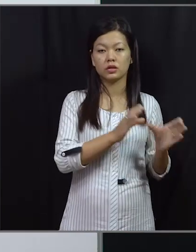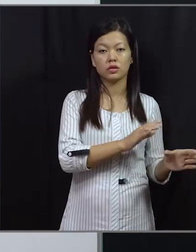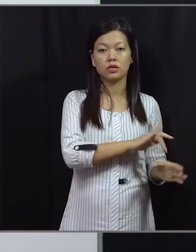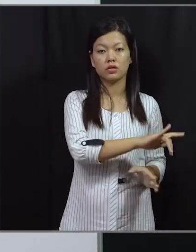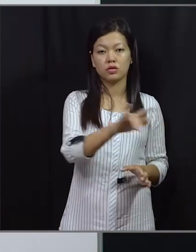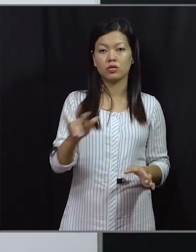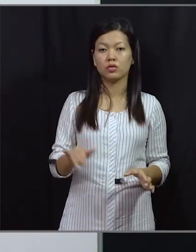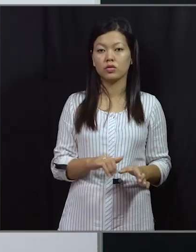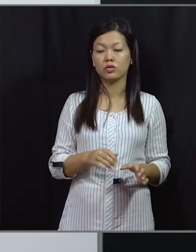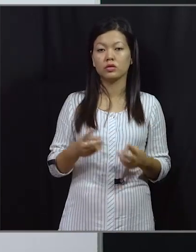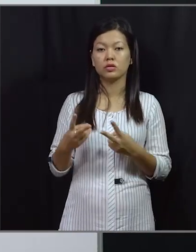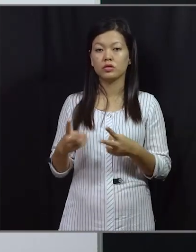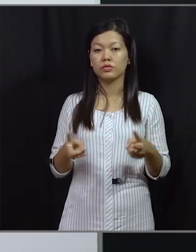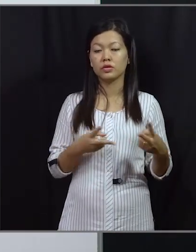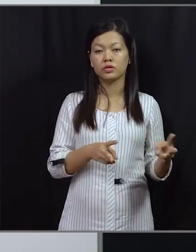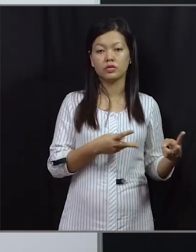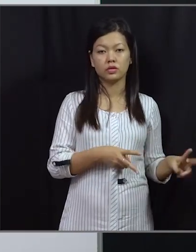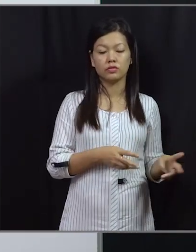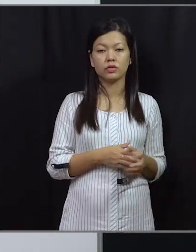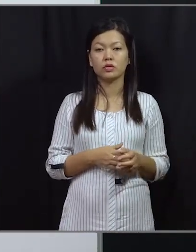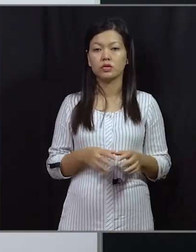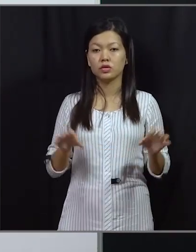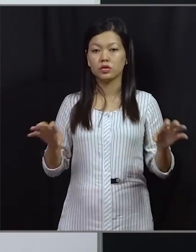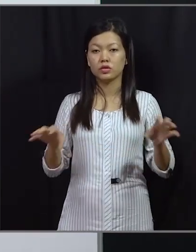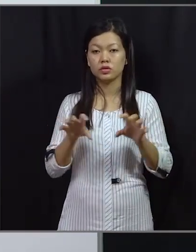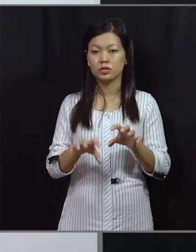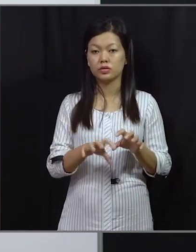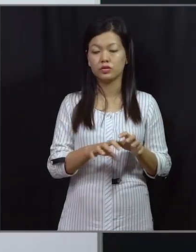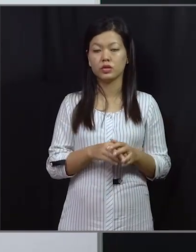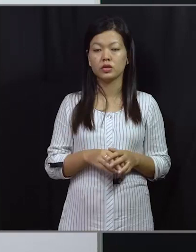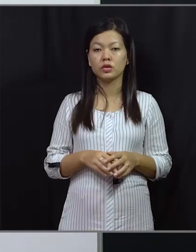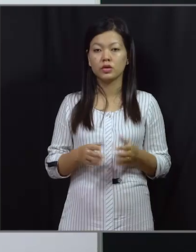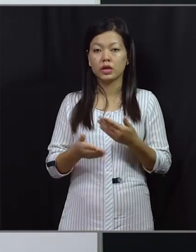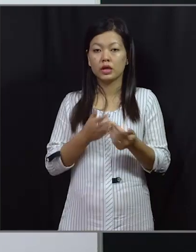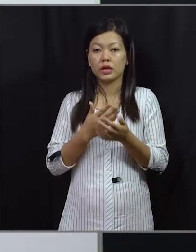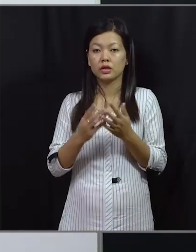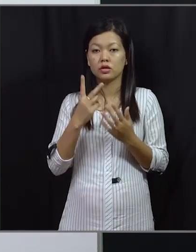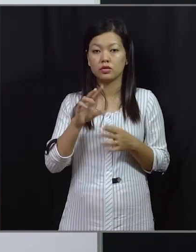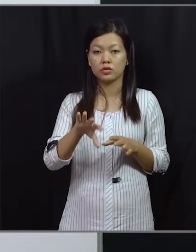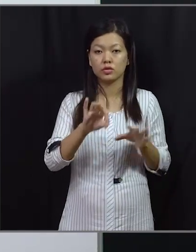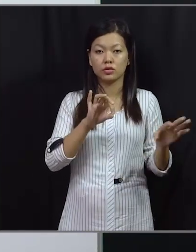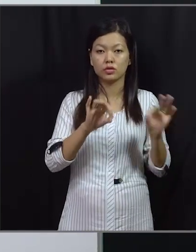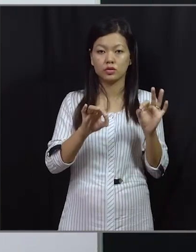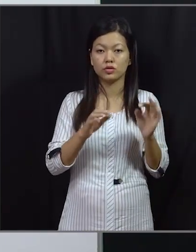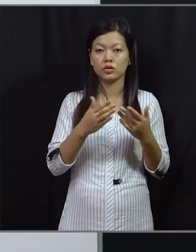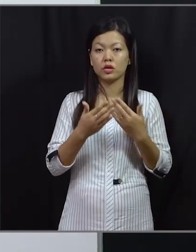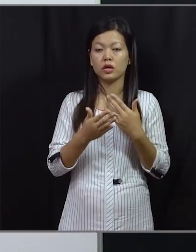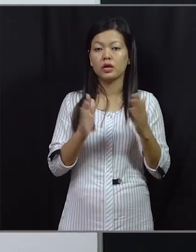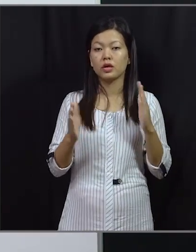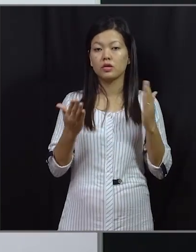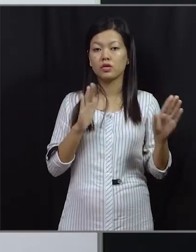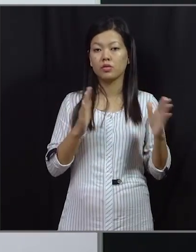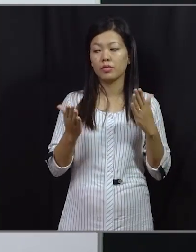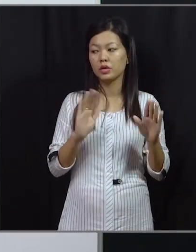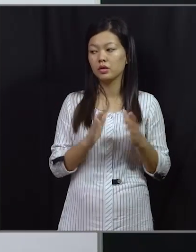Here we can take any two sets and compare. If you take these two sets and compare, no elements is common,